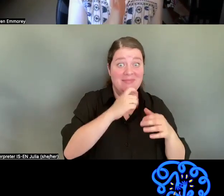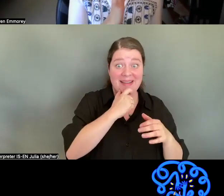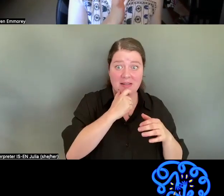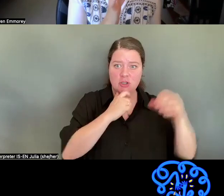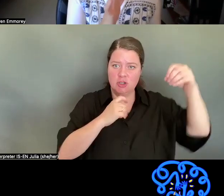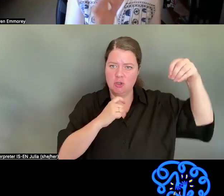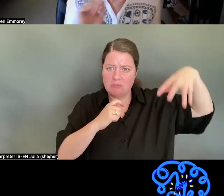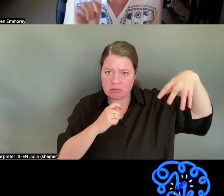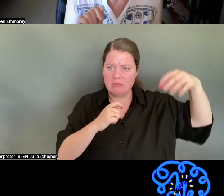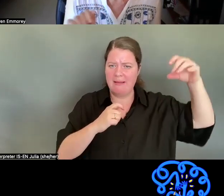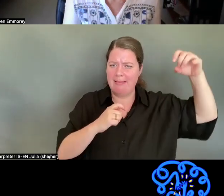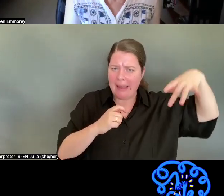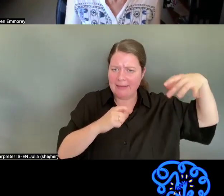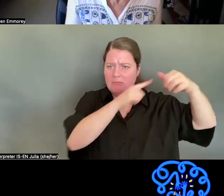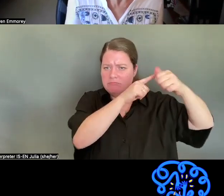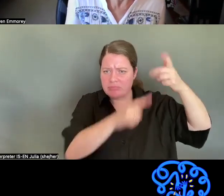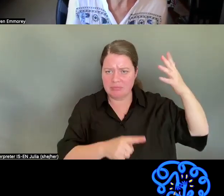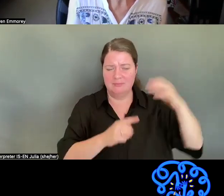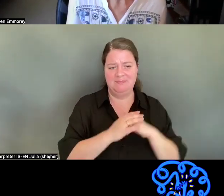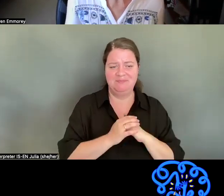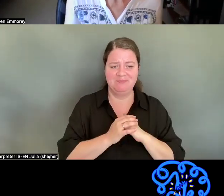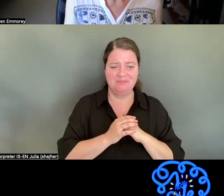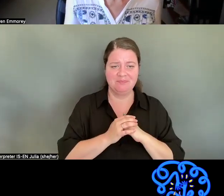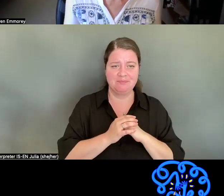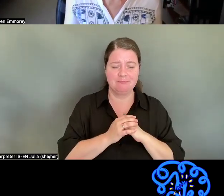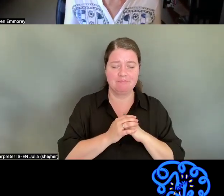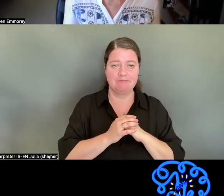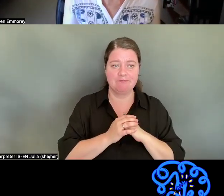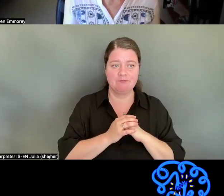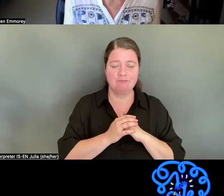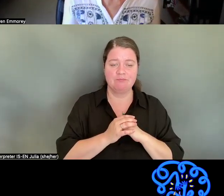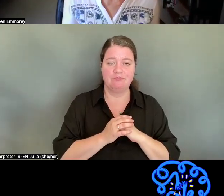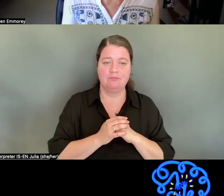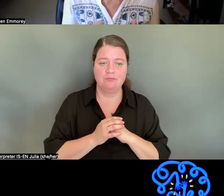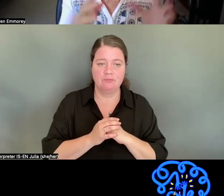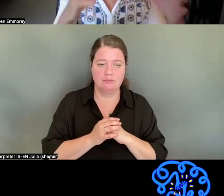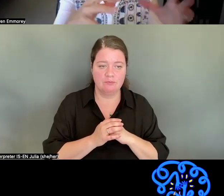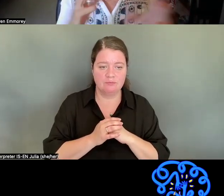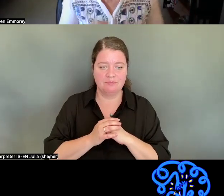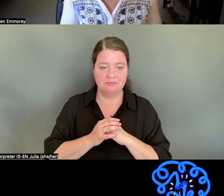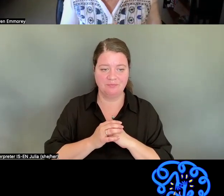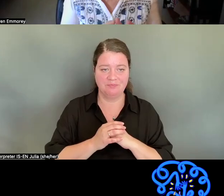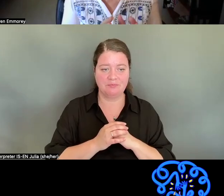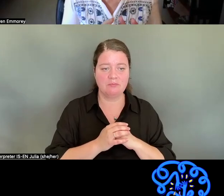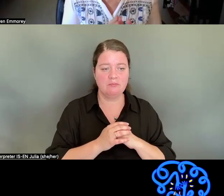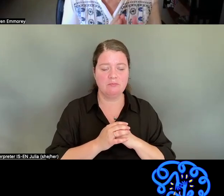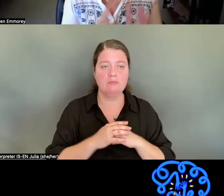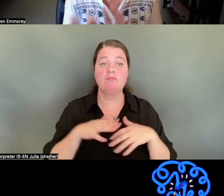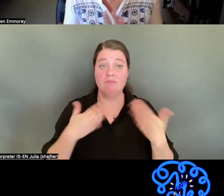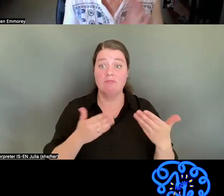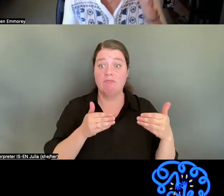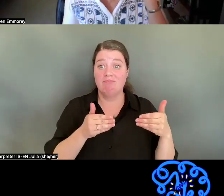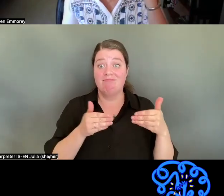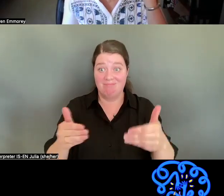So what I want to look at next is going from semantics